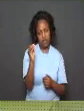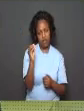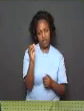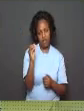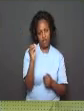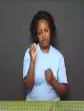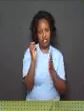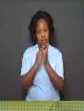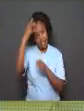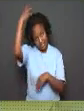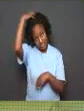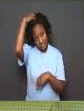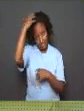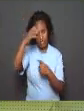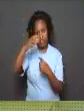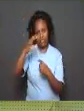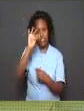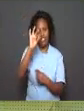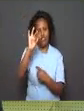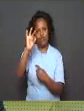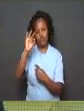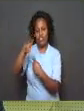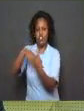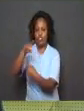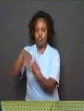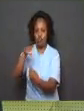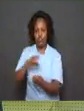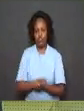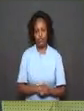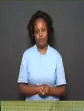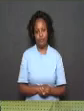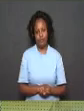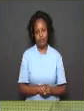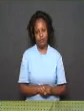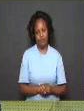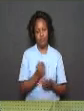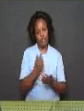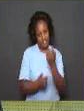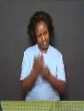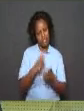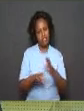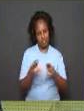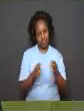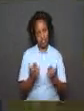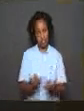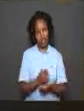the constitutions of the 9 states. Let us discuss them.